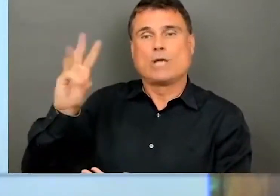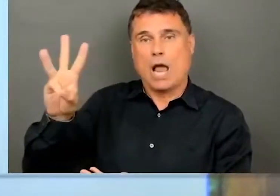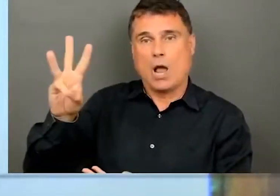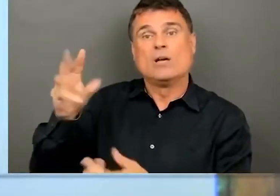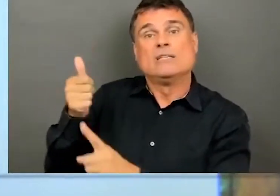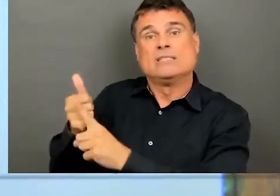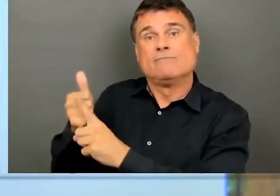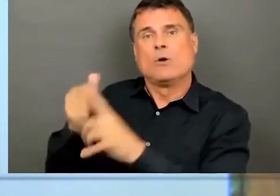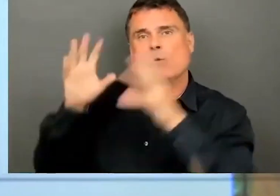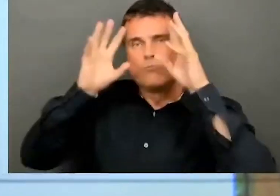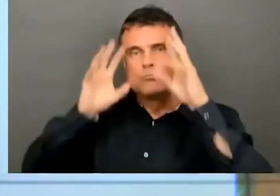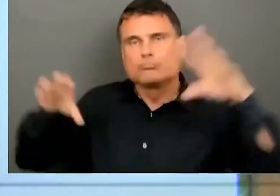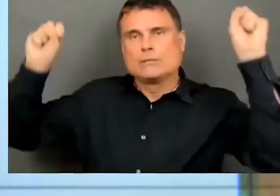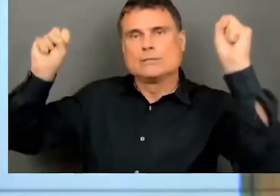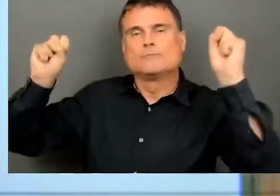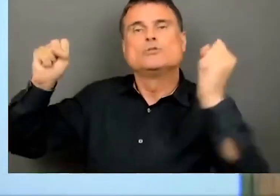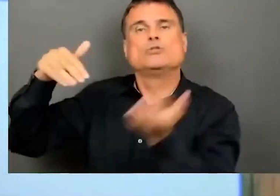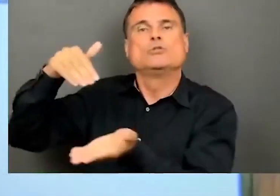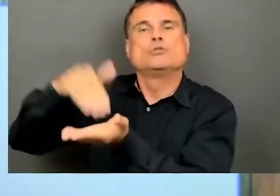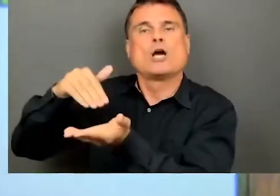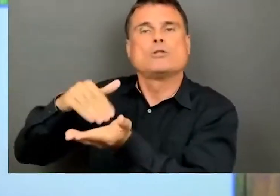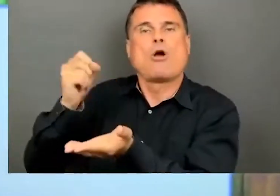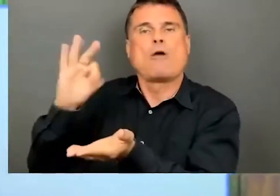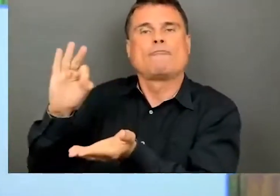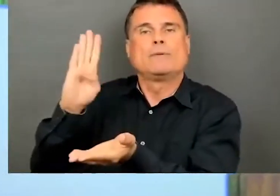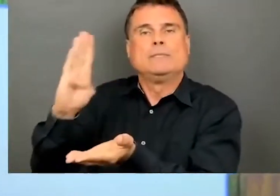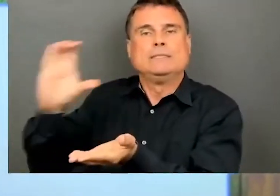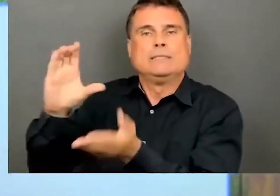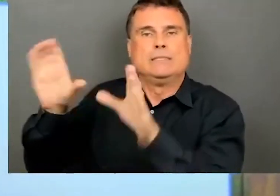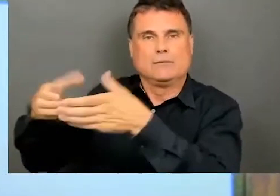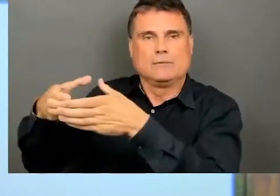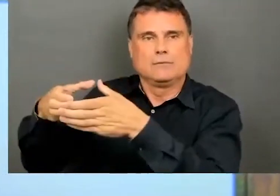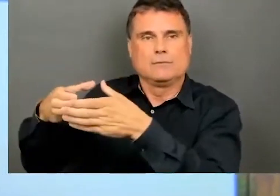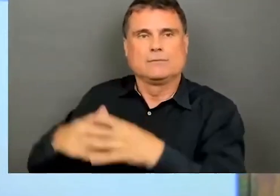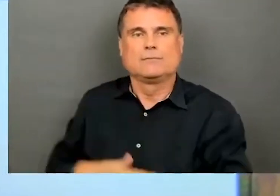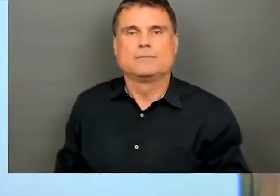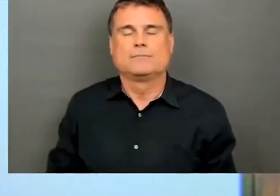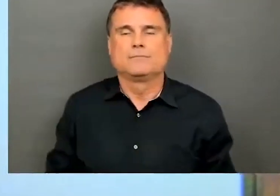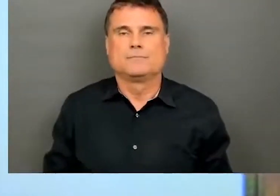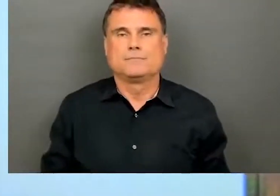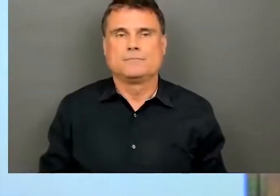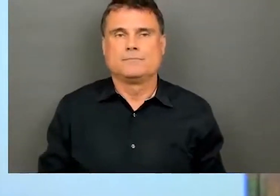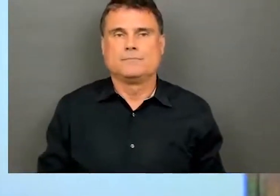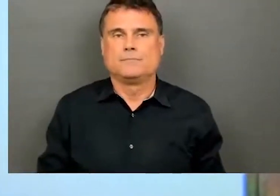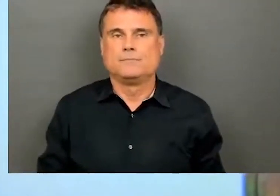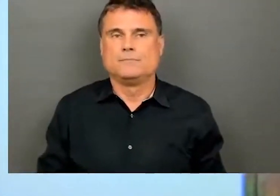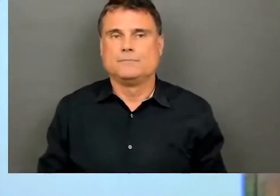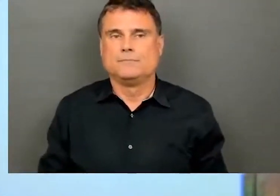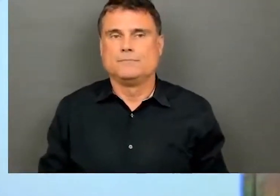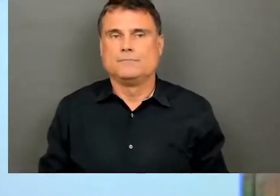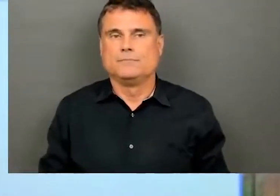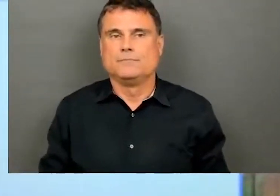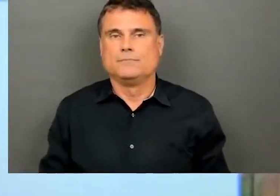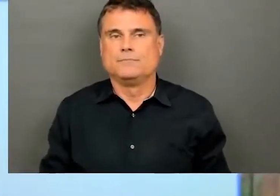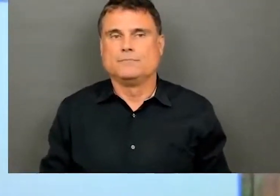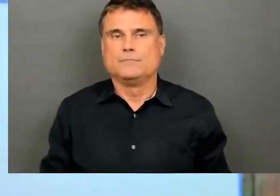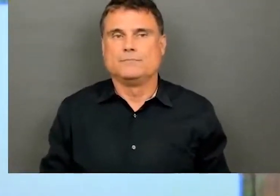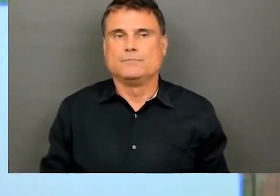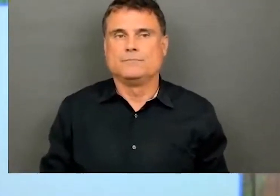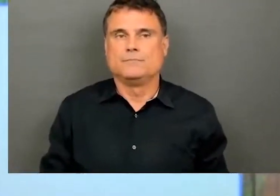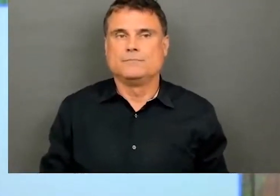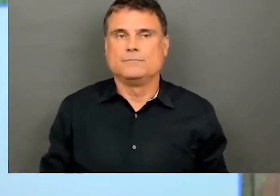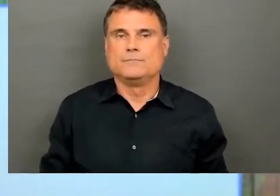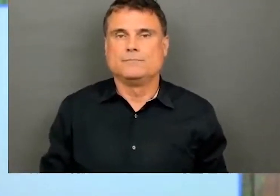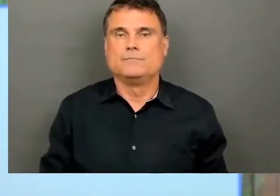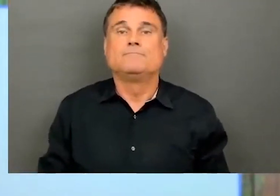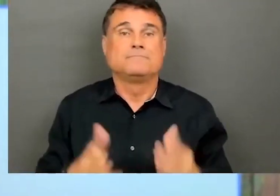Good afternoon, everyone. I'm pleased to join you today from the traditional territories of the Siksika, Kainai, and Piikani First